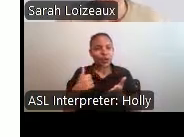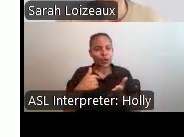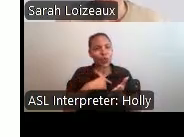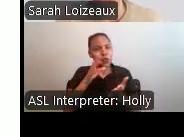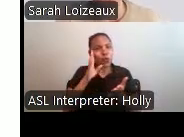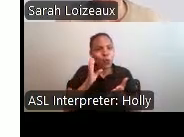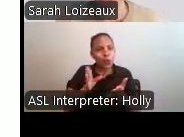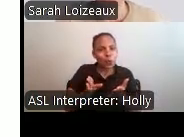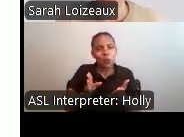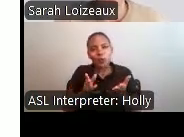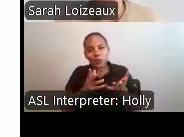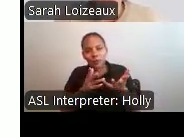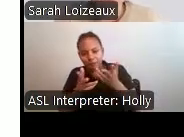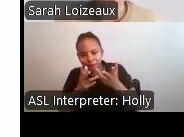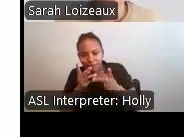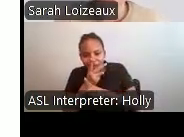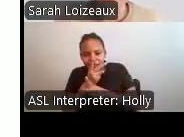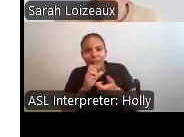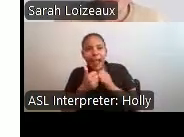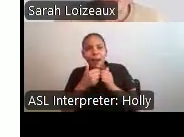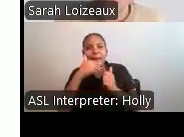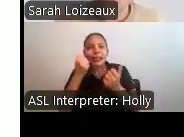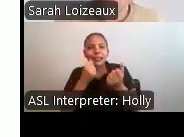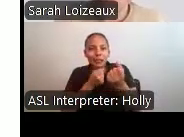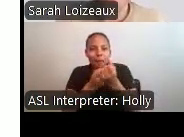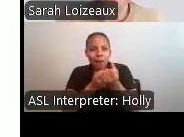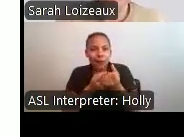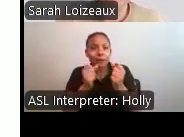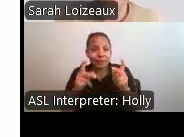updates. And also, next slide.